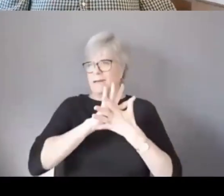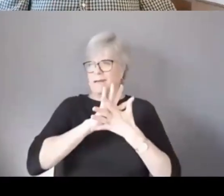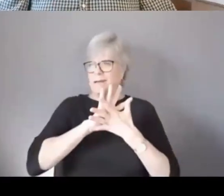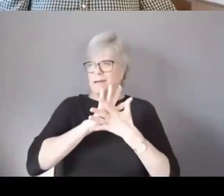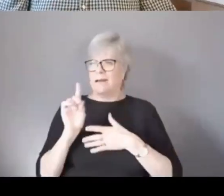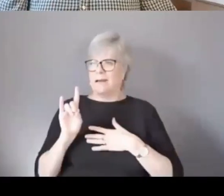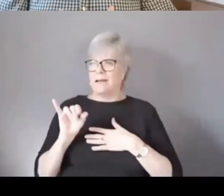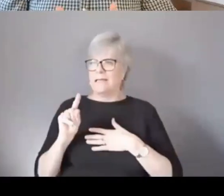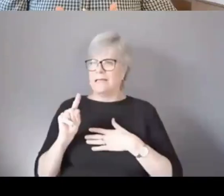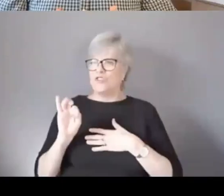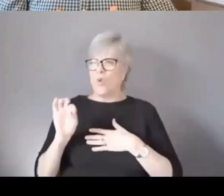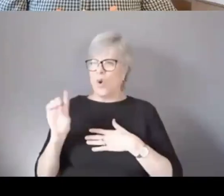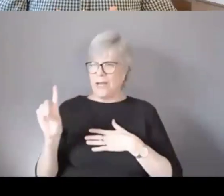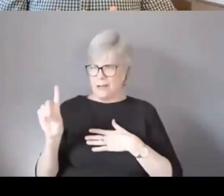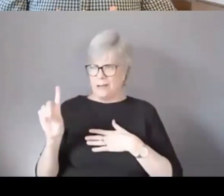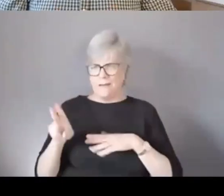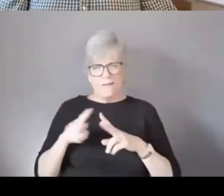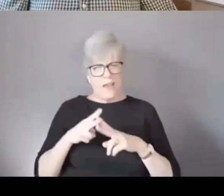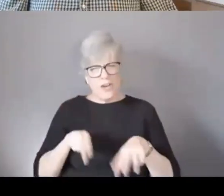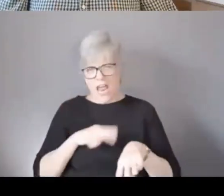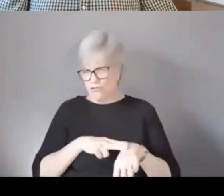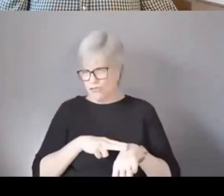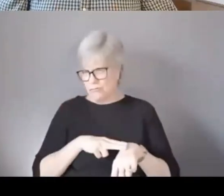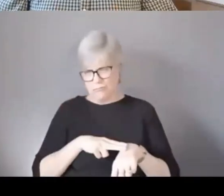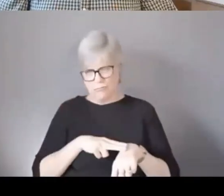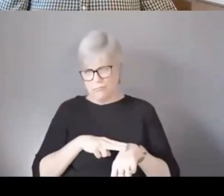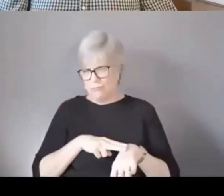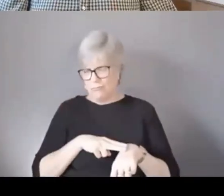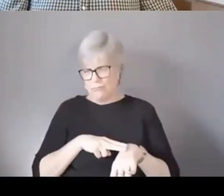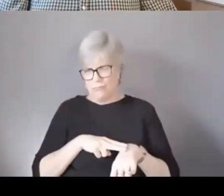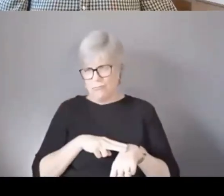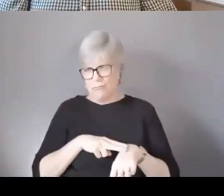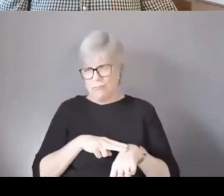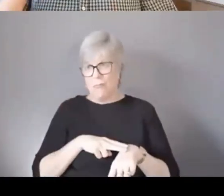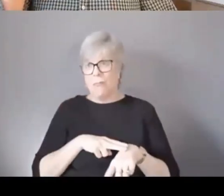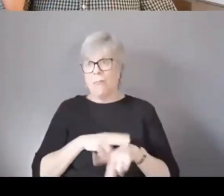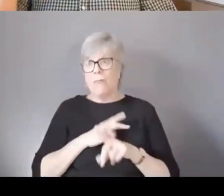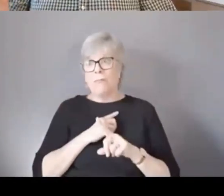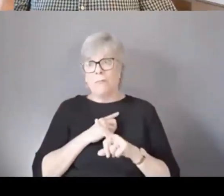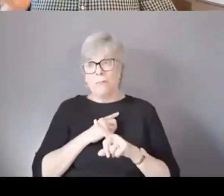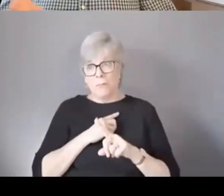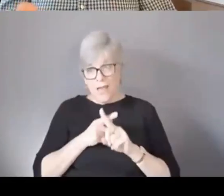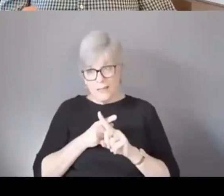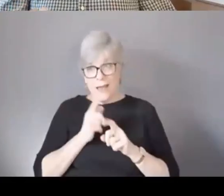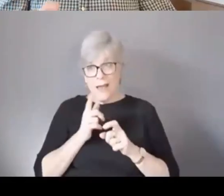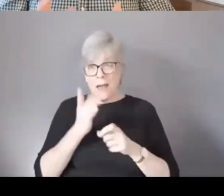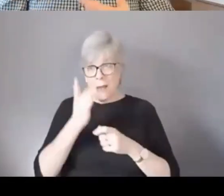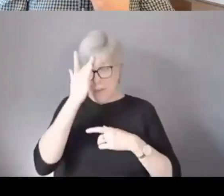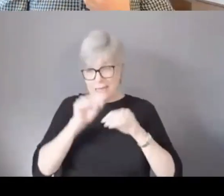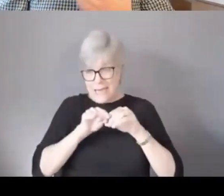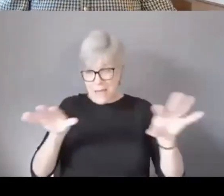have distorted thought. It's especially difficult with pandemic-related anxiety because sometimes there's